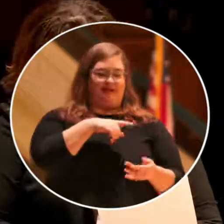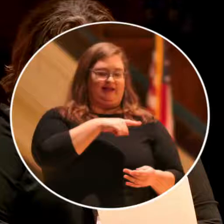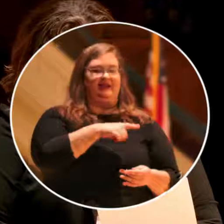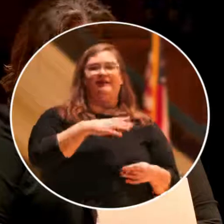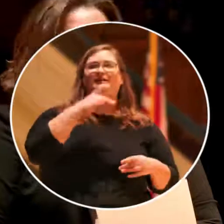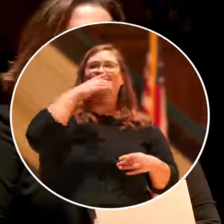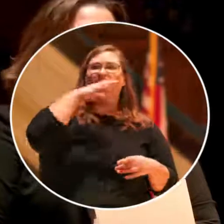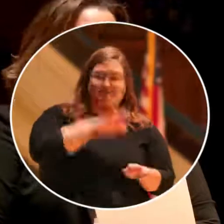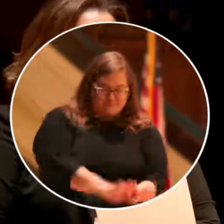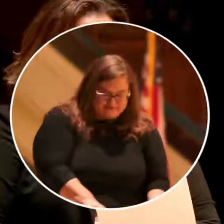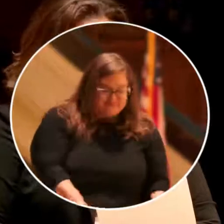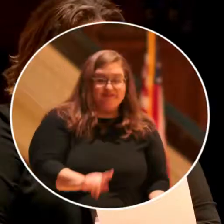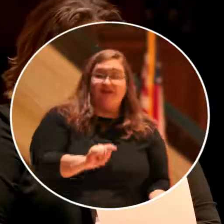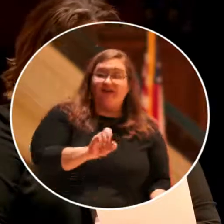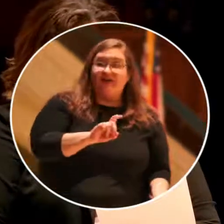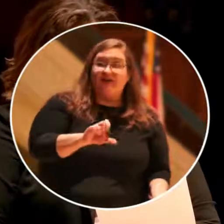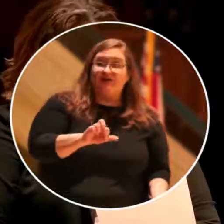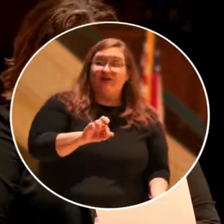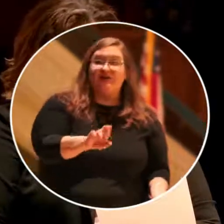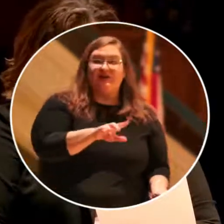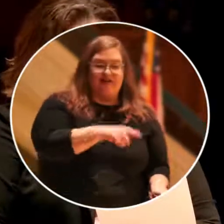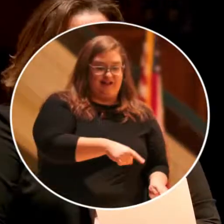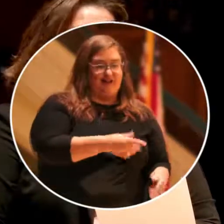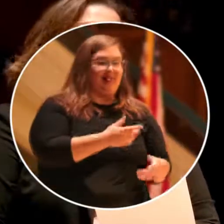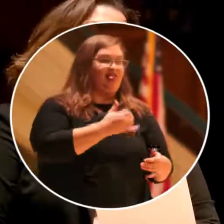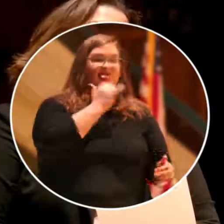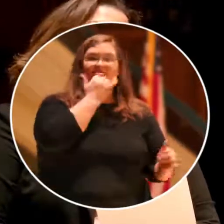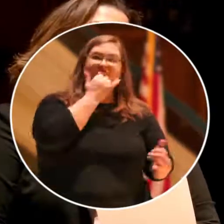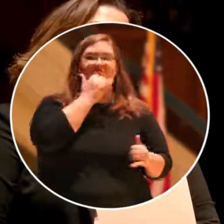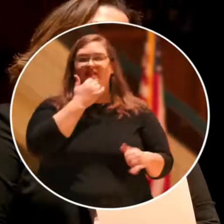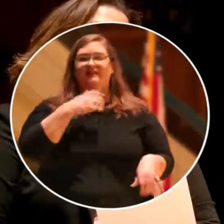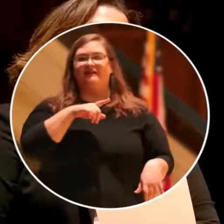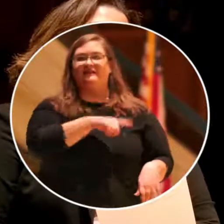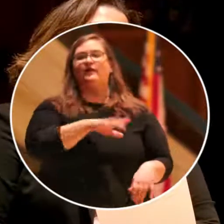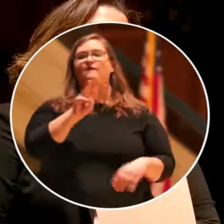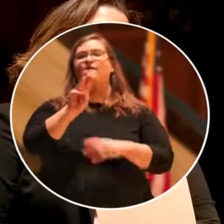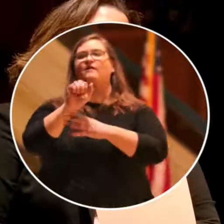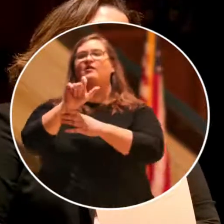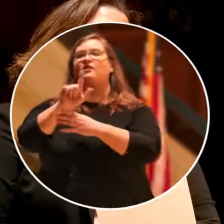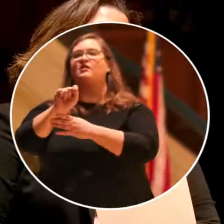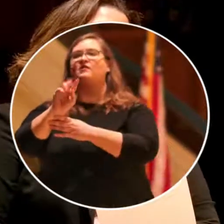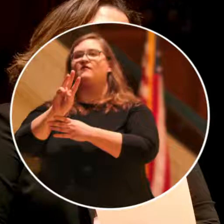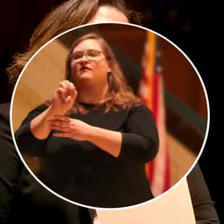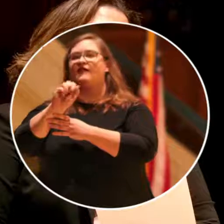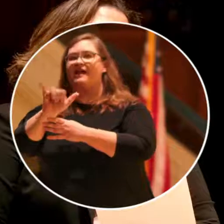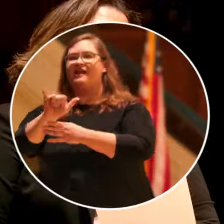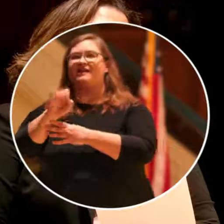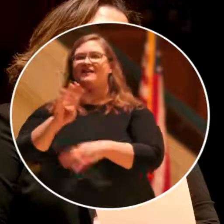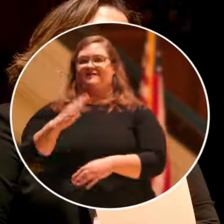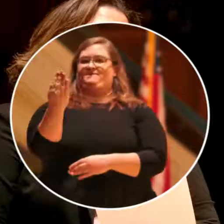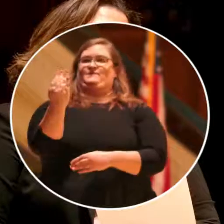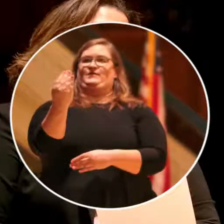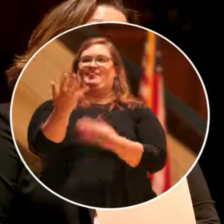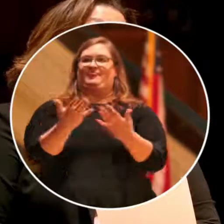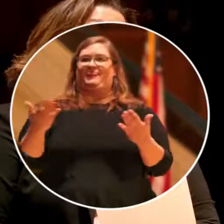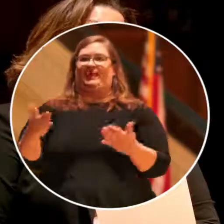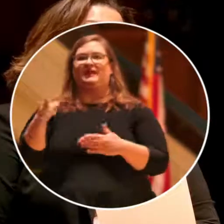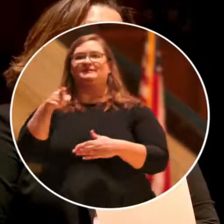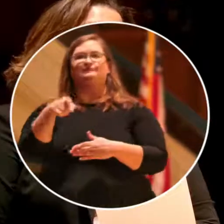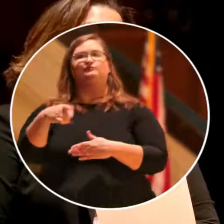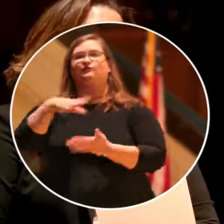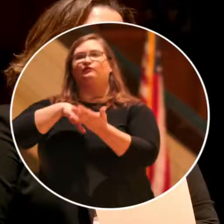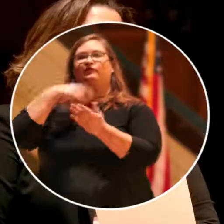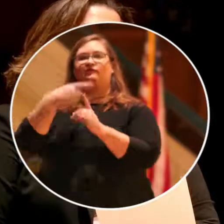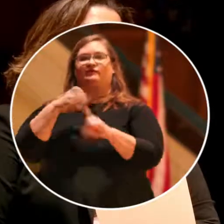shared 14 and a half things he's learned from his mother, including that it's okay to not be okay.